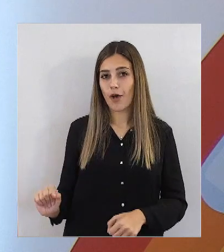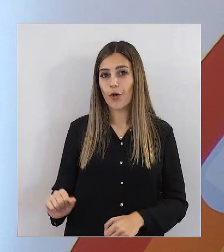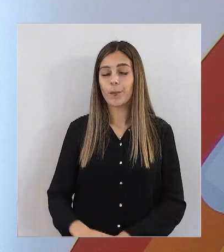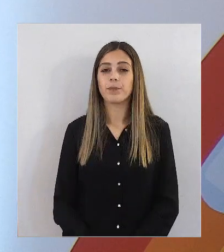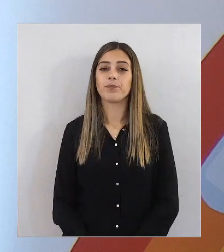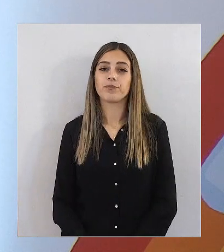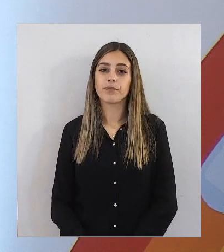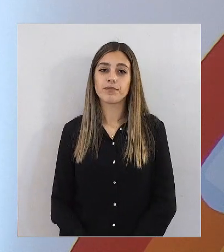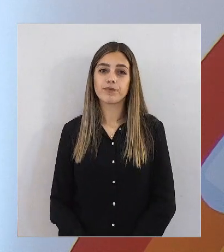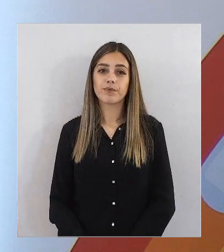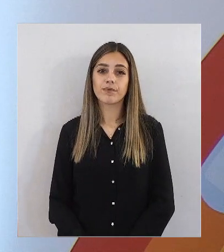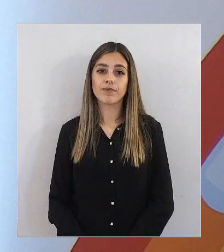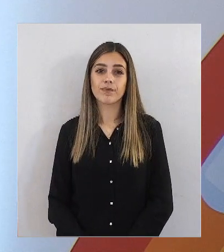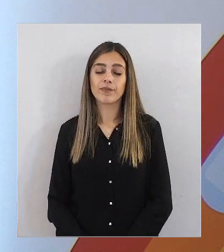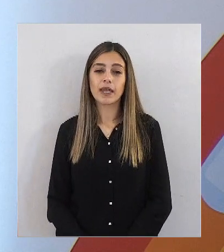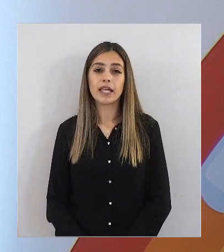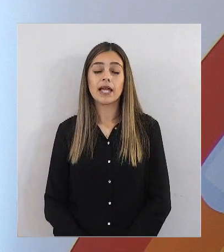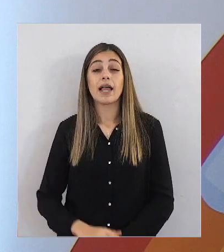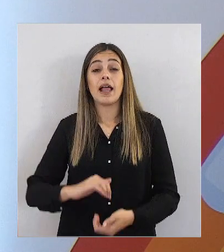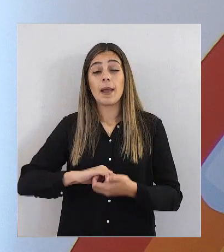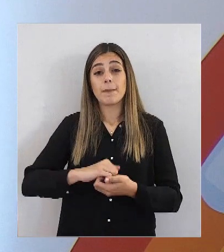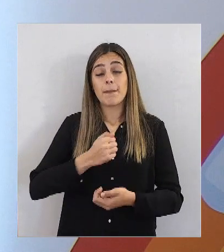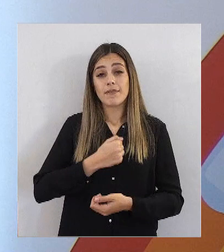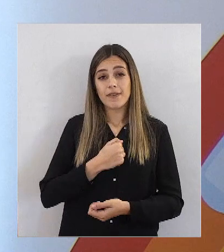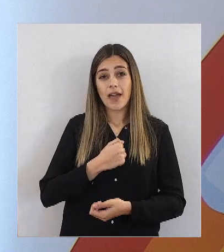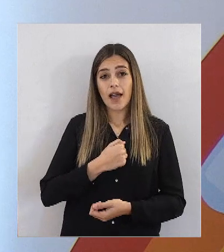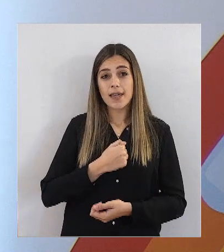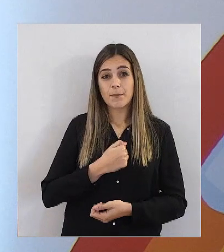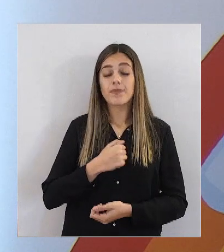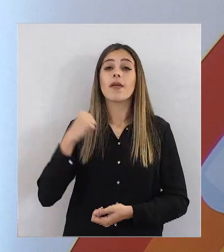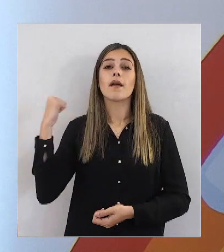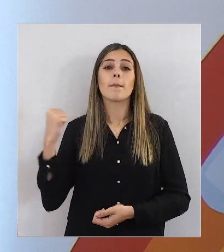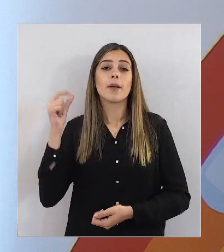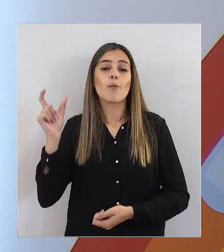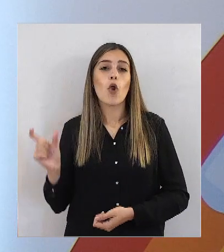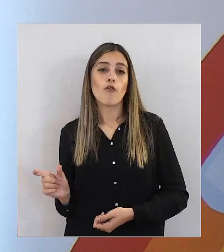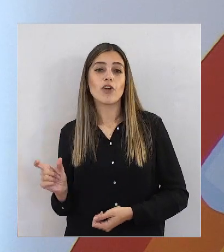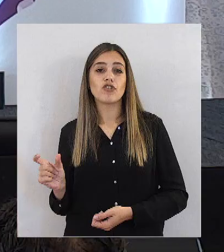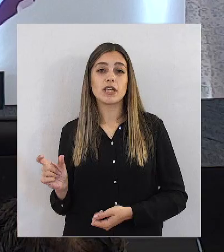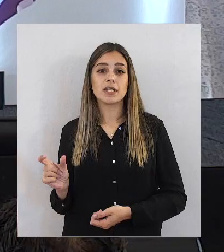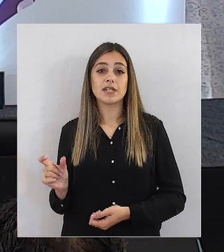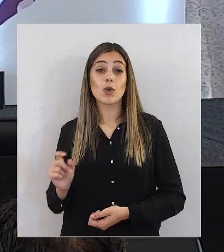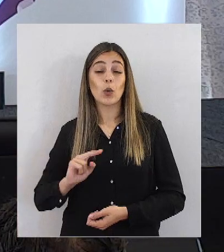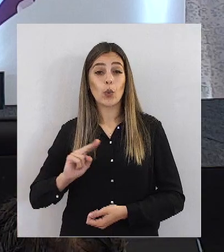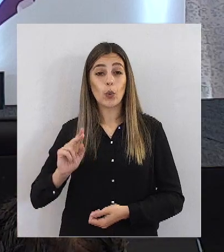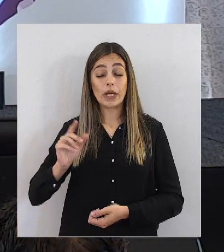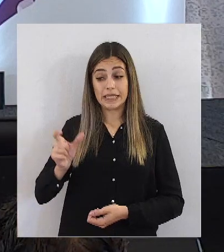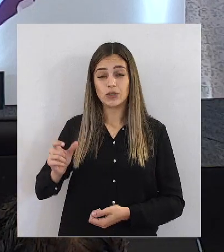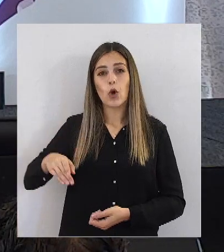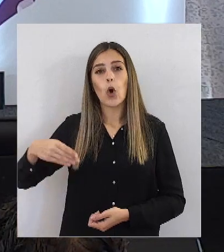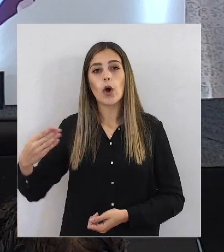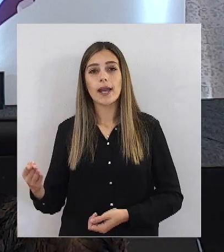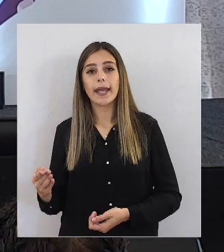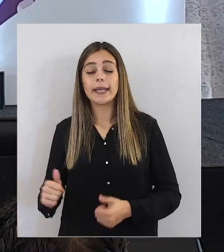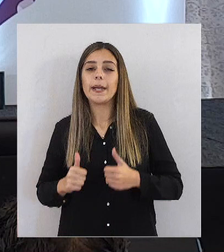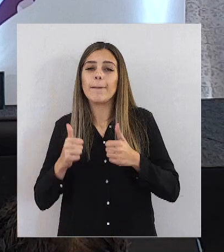you, colleagues, healthcare professionals. Transform made me appreciate our value even more, how each one of us